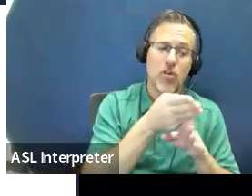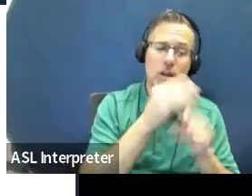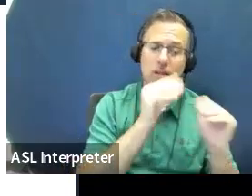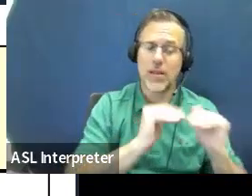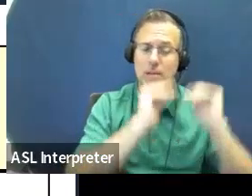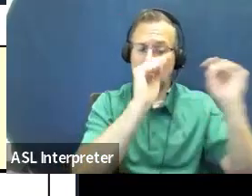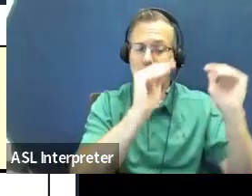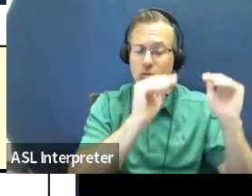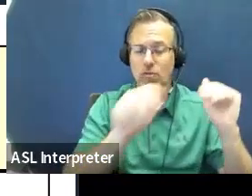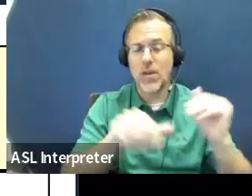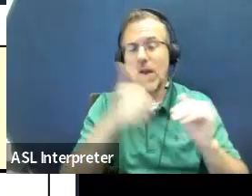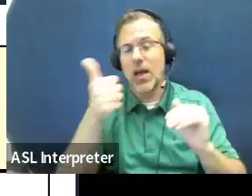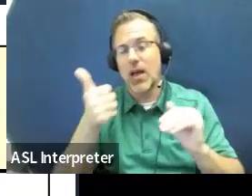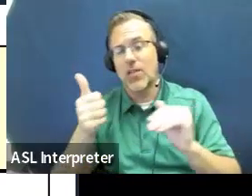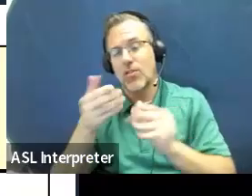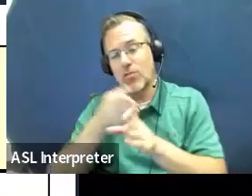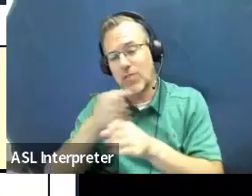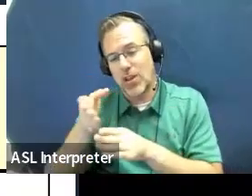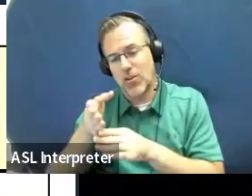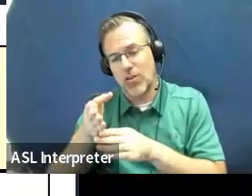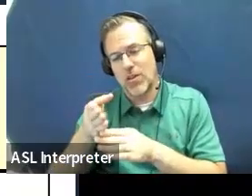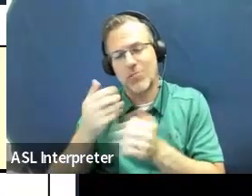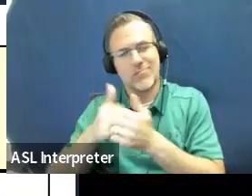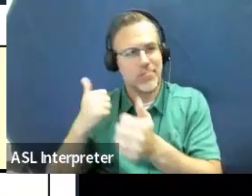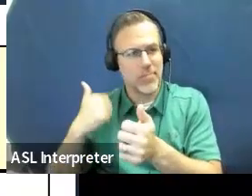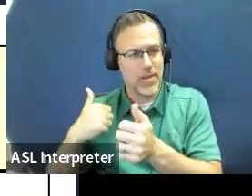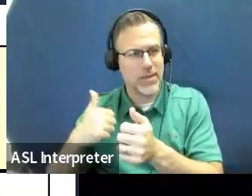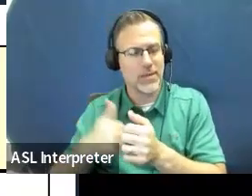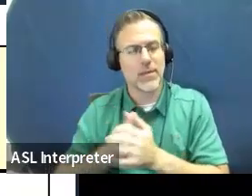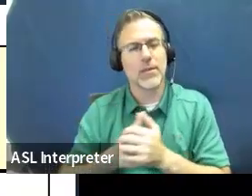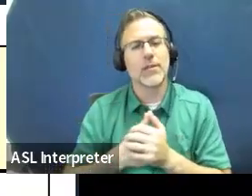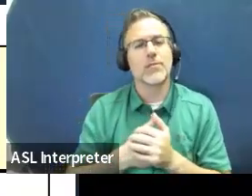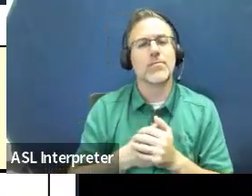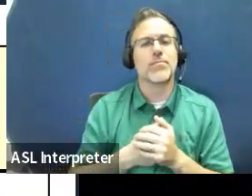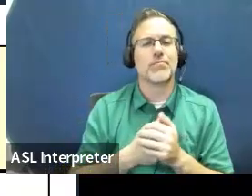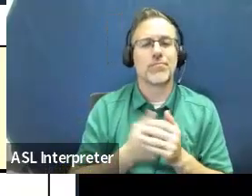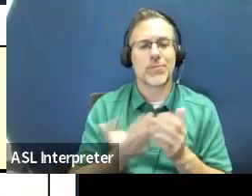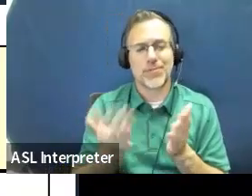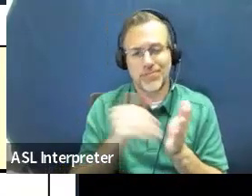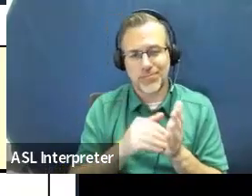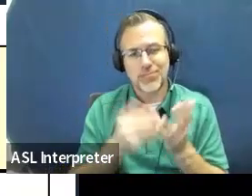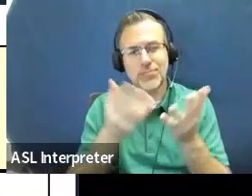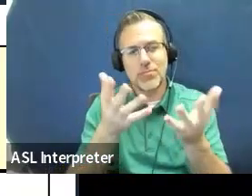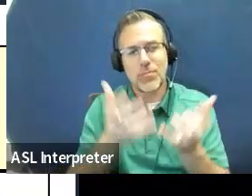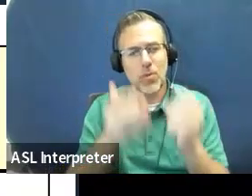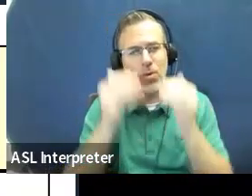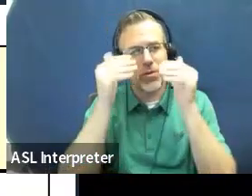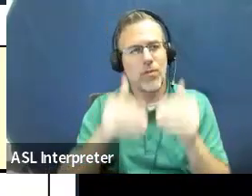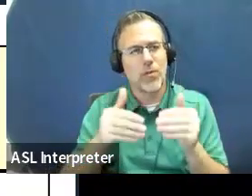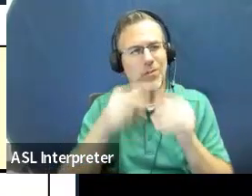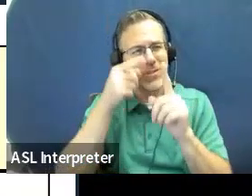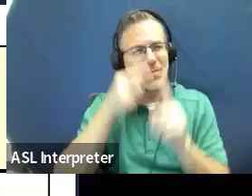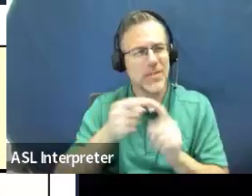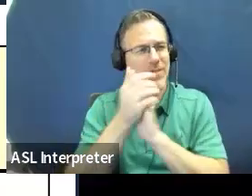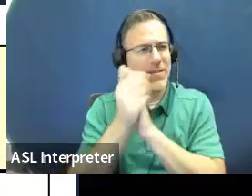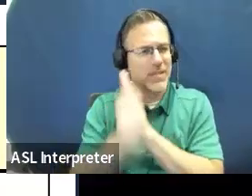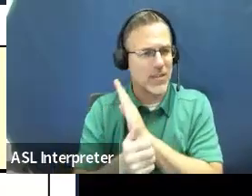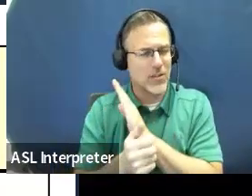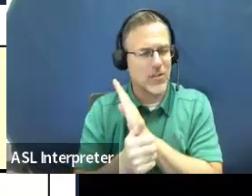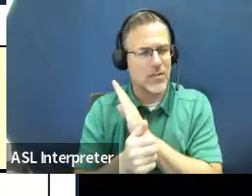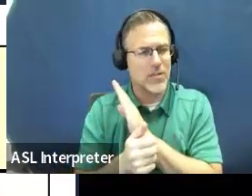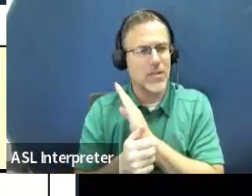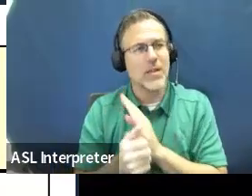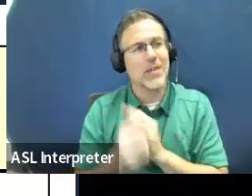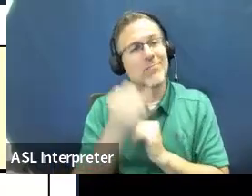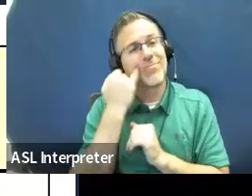So instead, you really want to focus on those specific skills. So pull those skills out of your curriculum. If